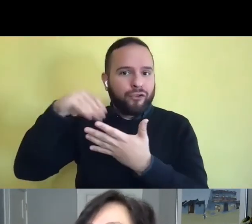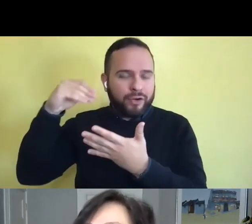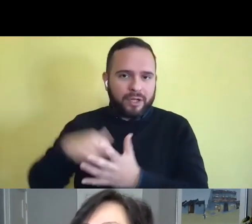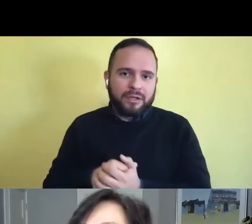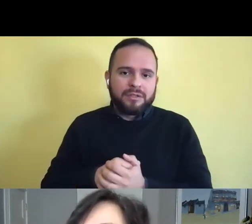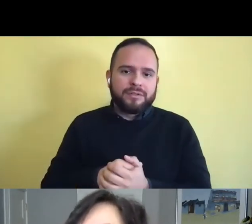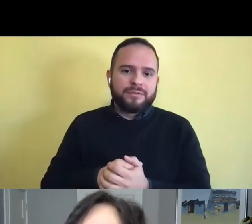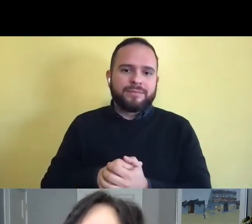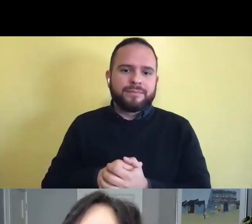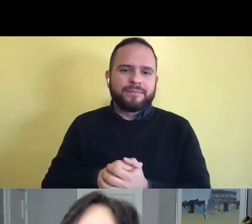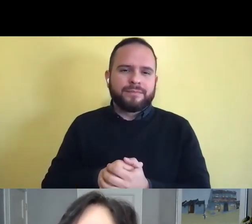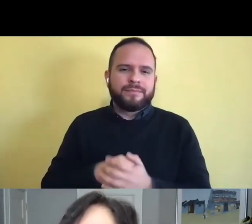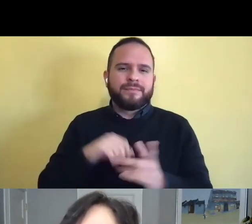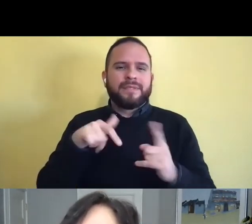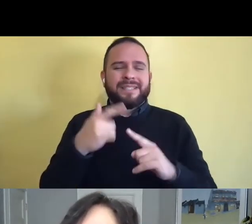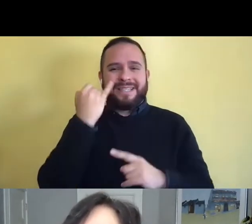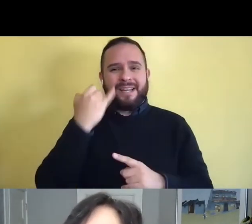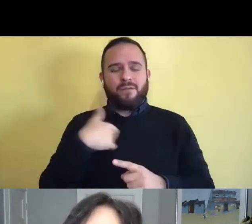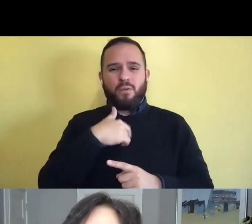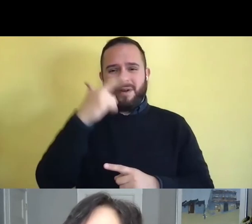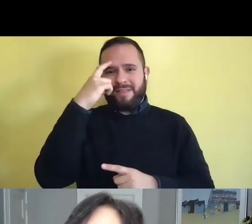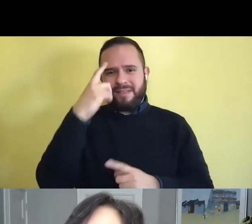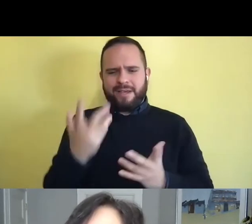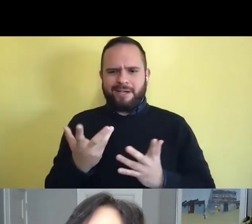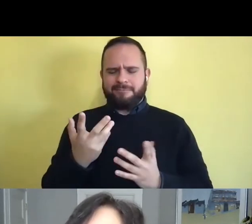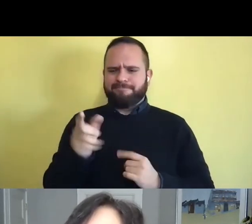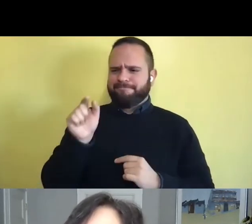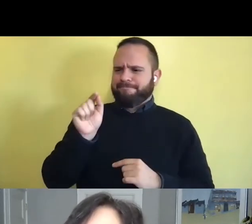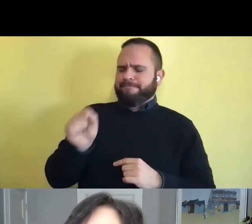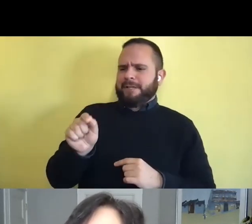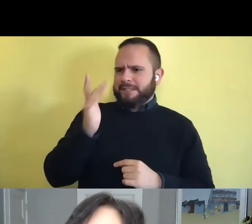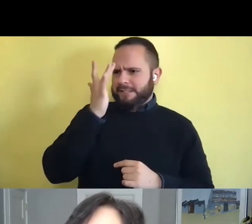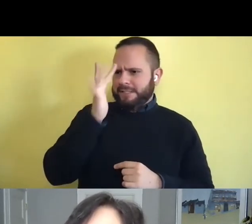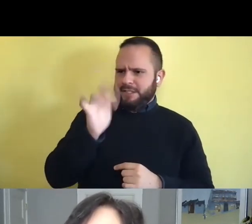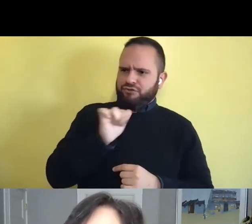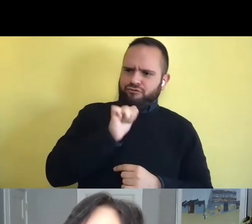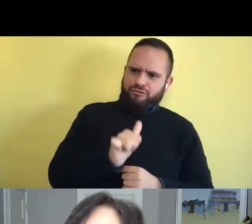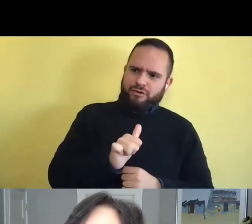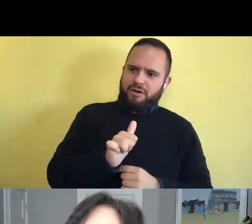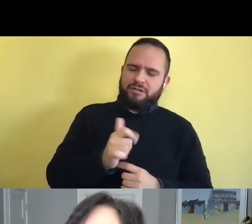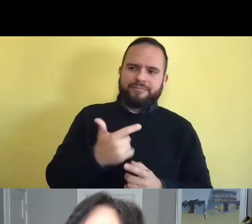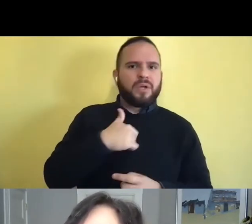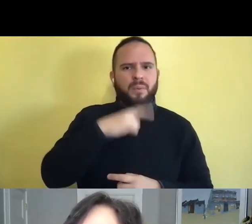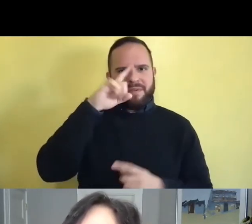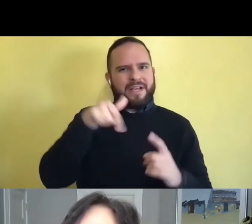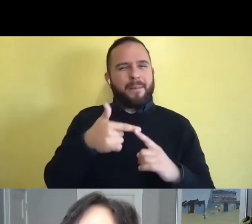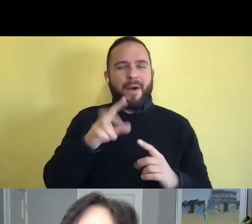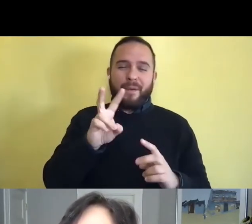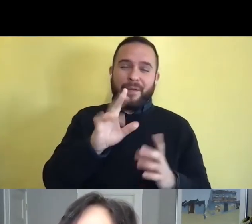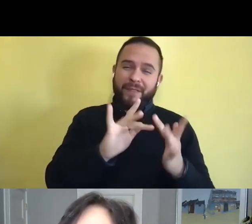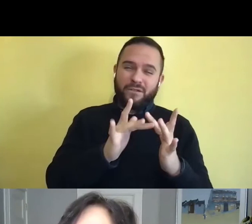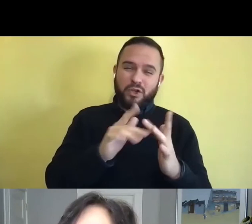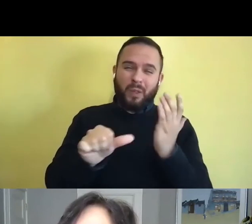about whether something's intelligent or not, and we're thinking of these virtual assistants, then that's actually